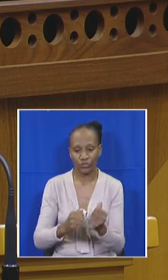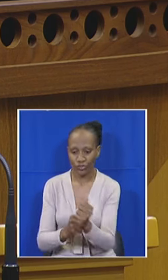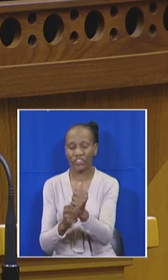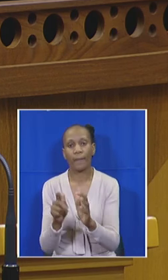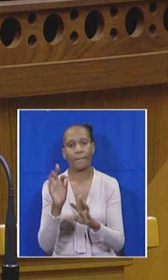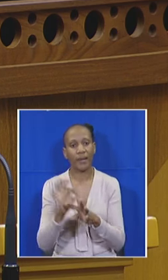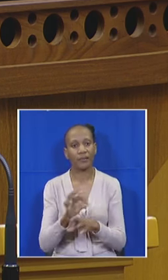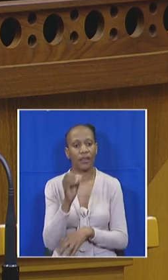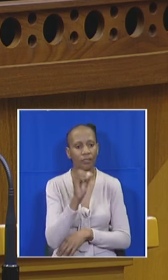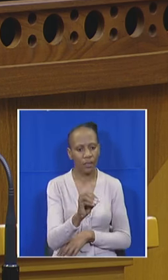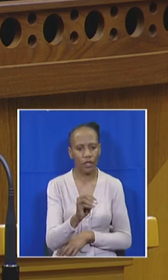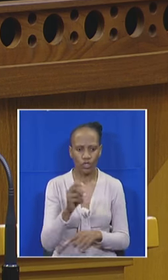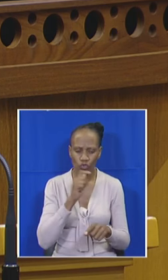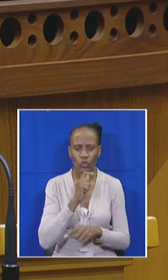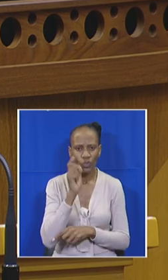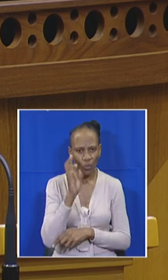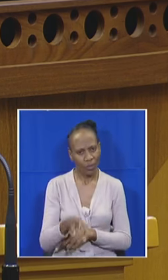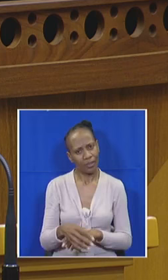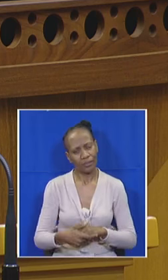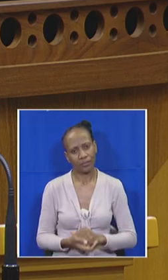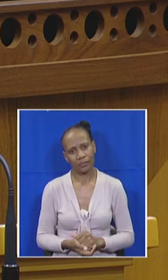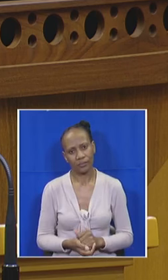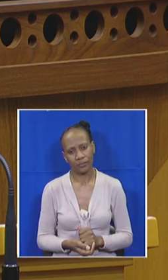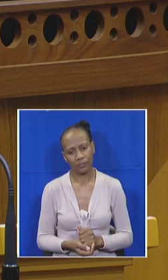are available to the state.